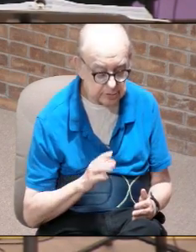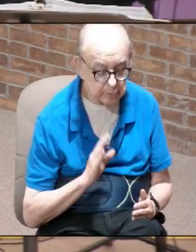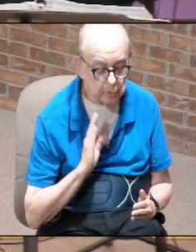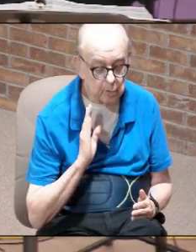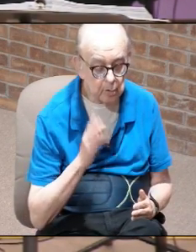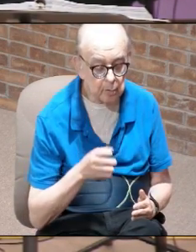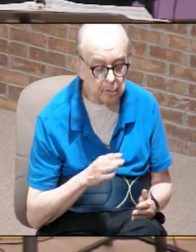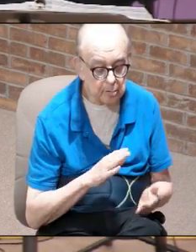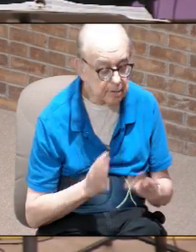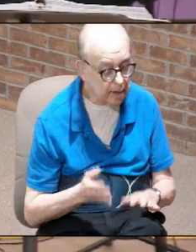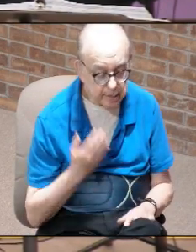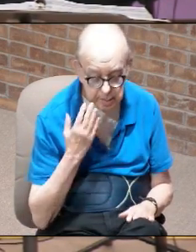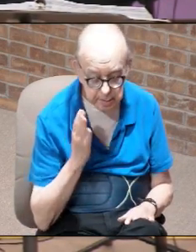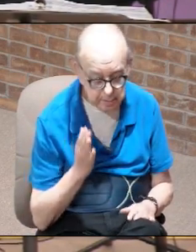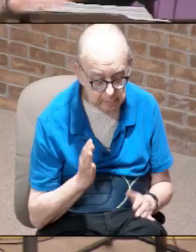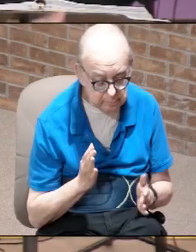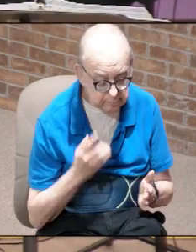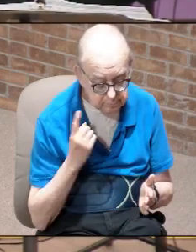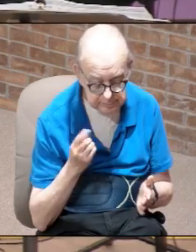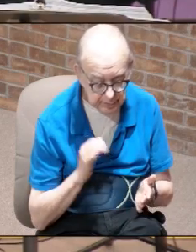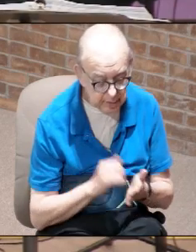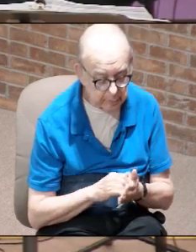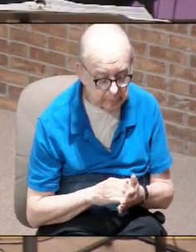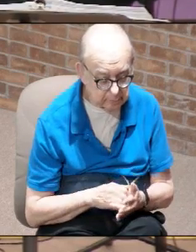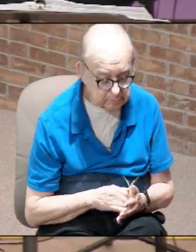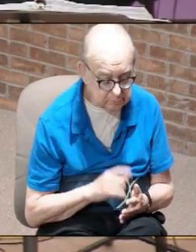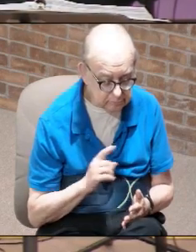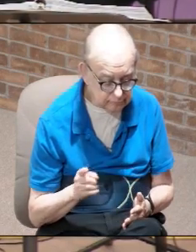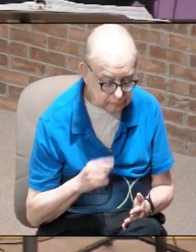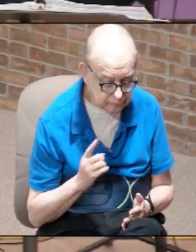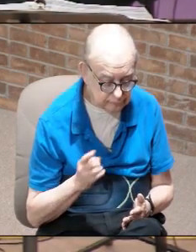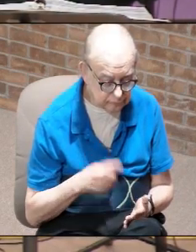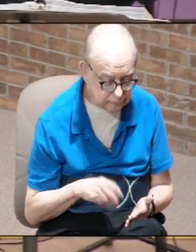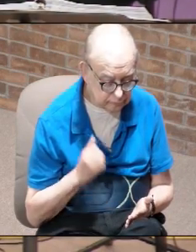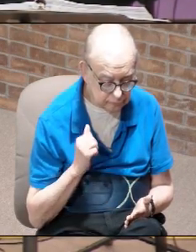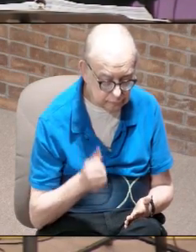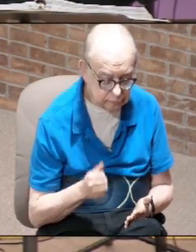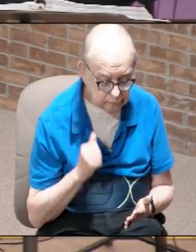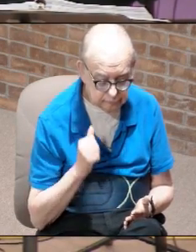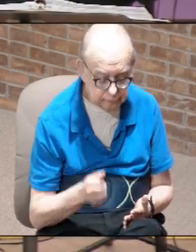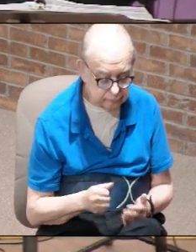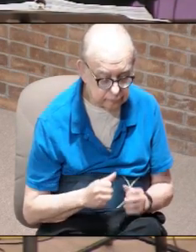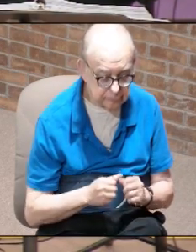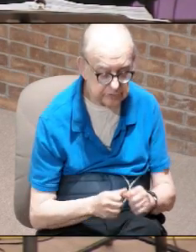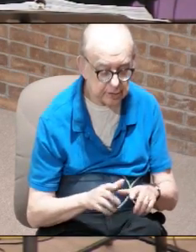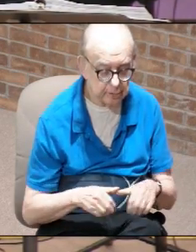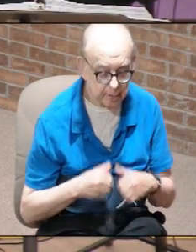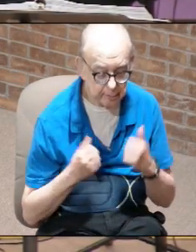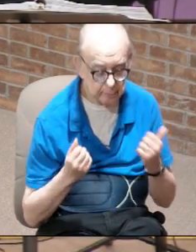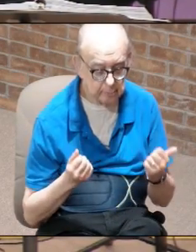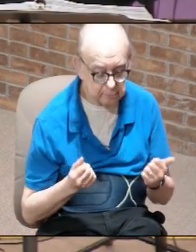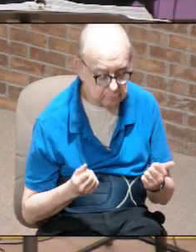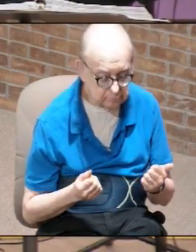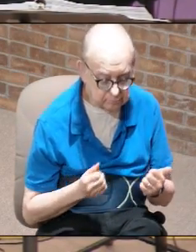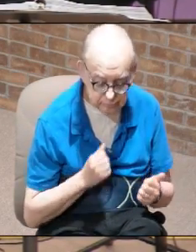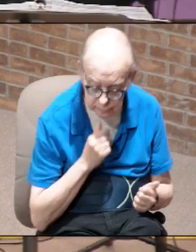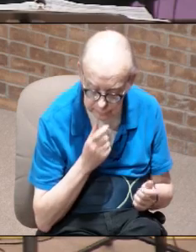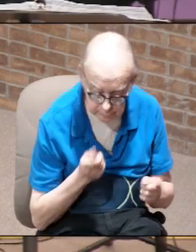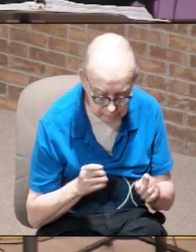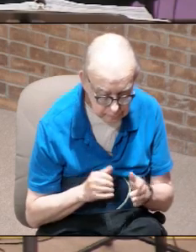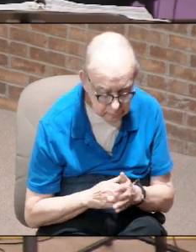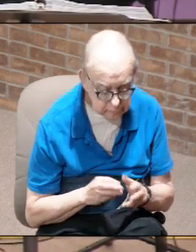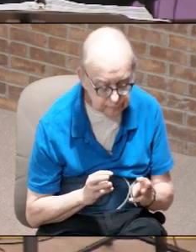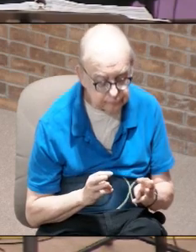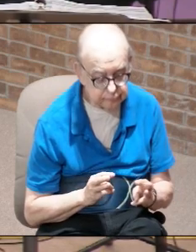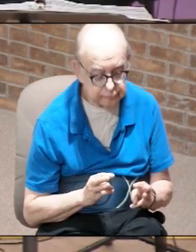die. They didn't think of that. They thought they were going to get up tomorrow and just continue life. It doesn't happen that